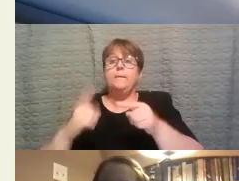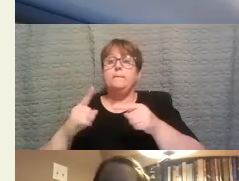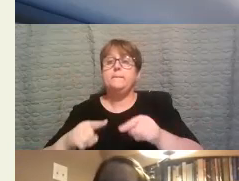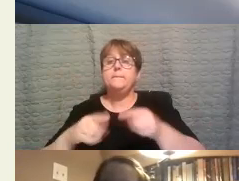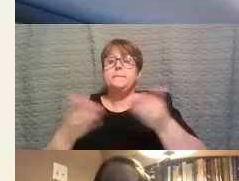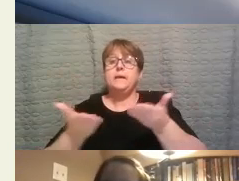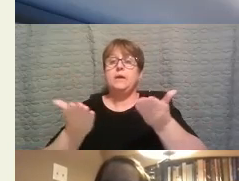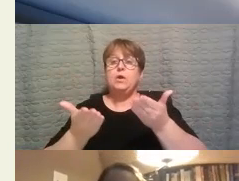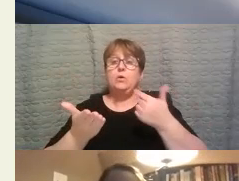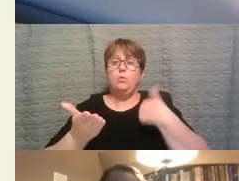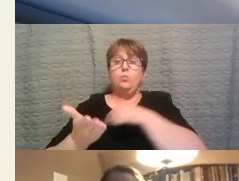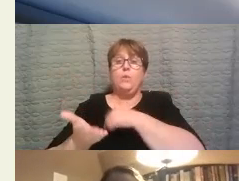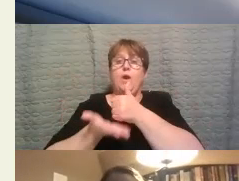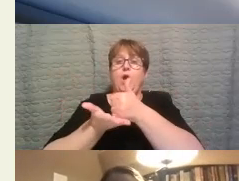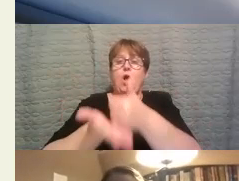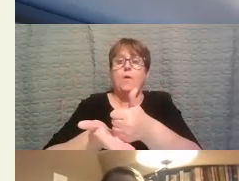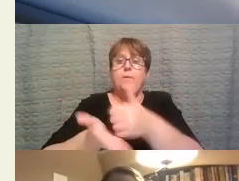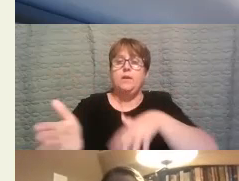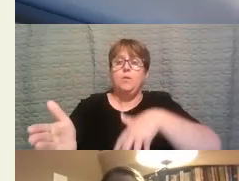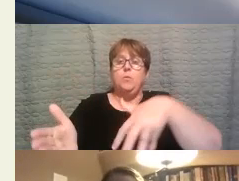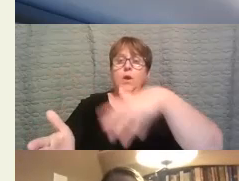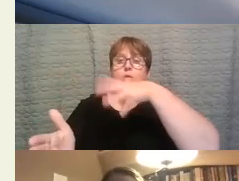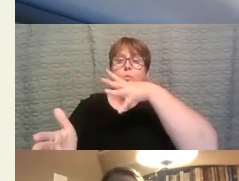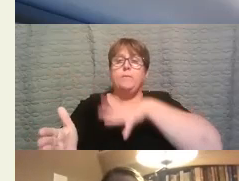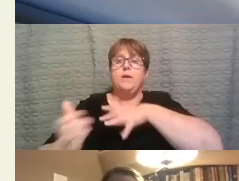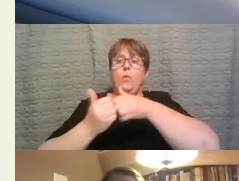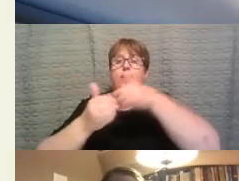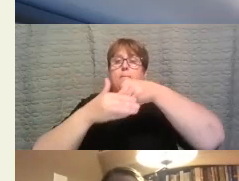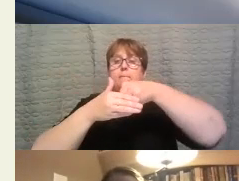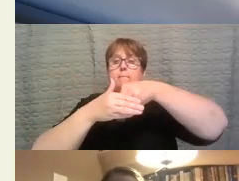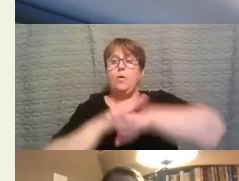is helping this pregnant patient with the birthing process.